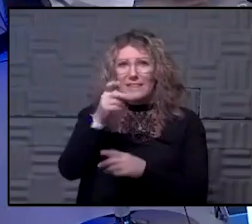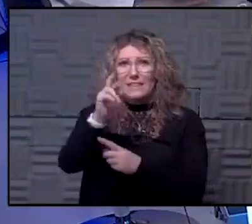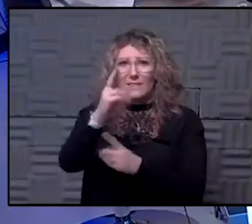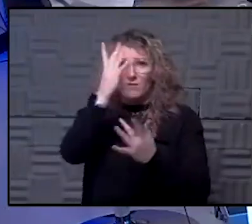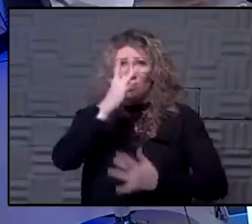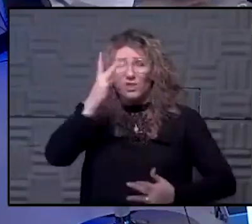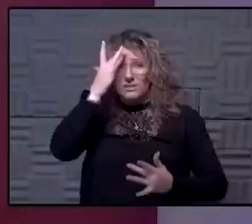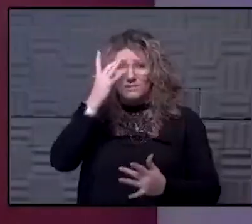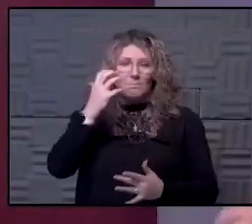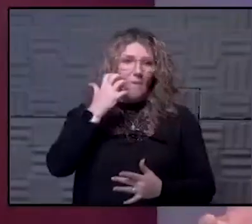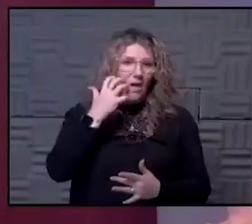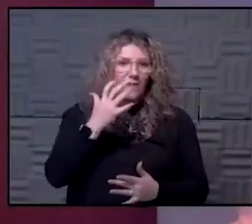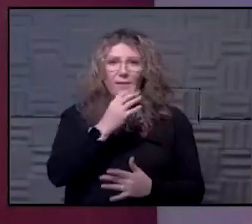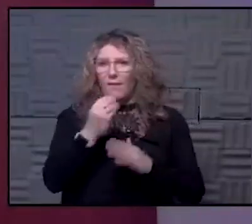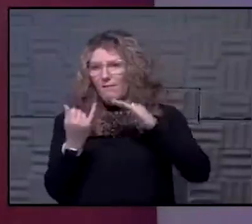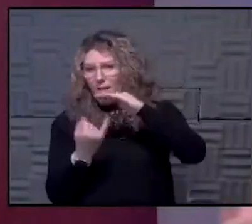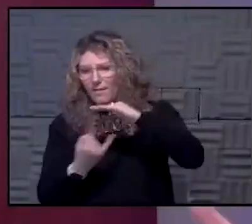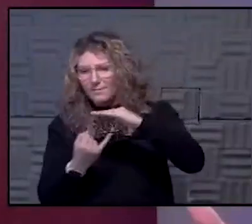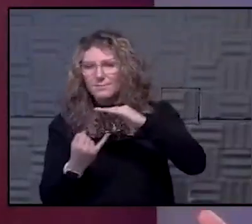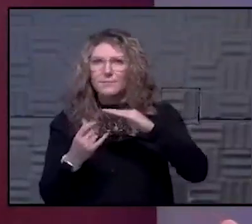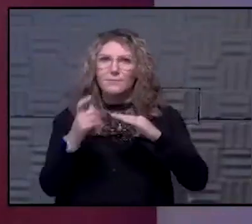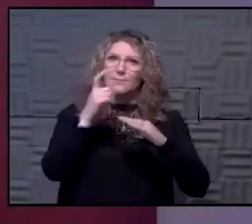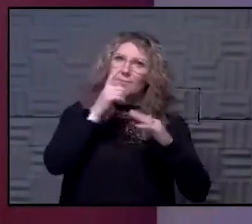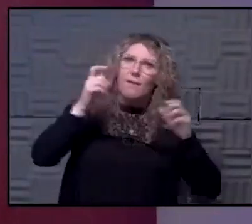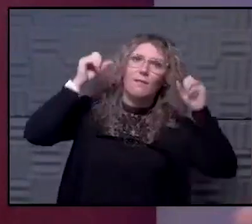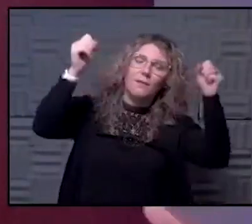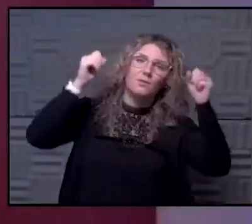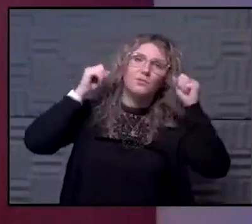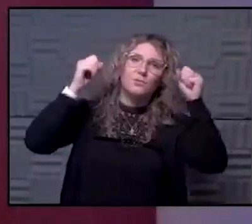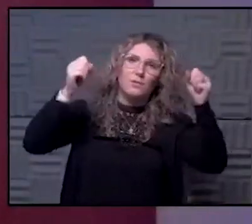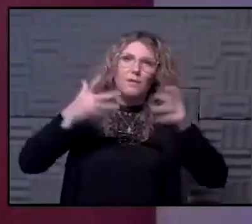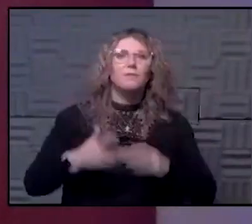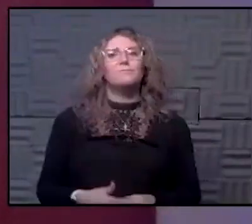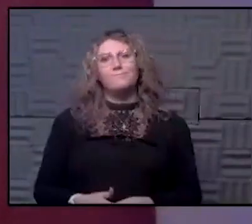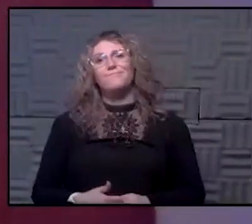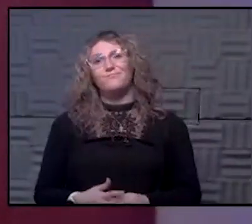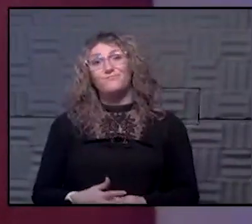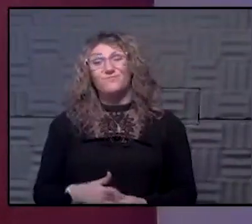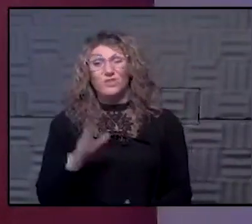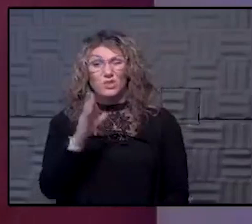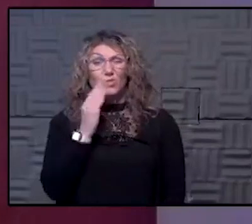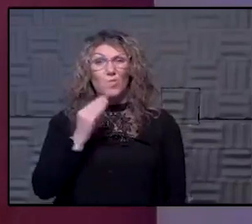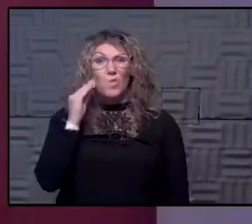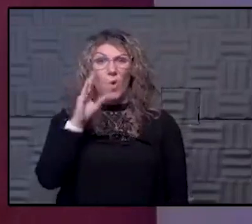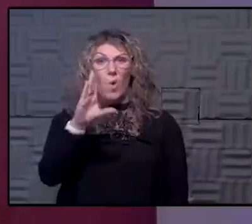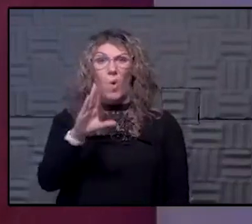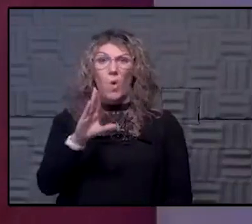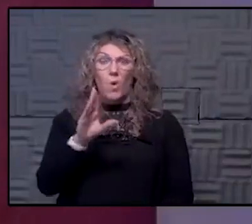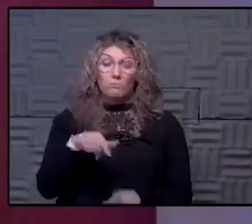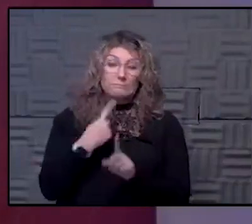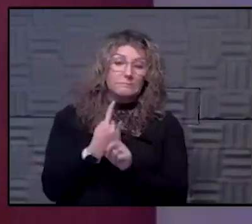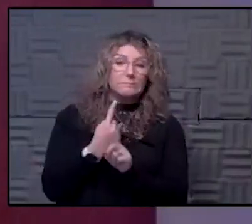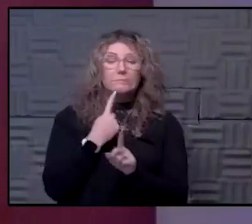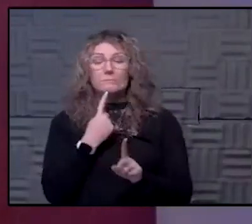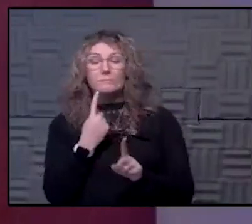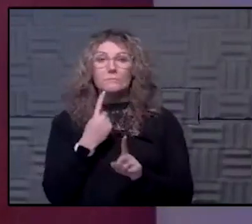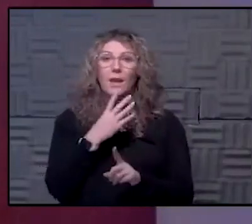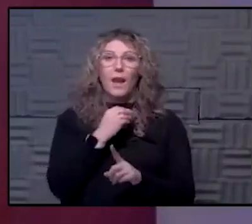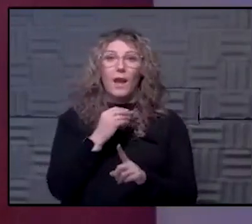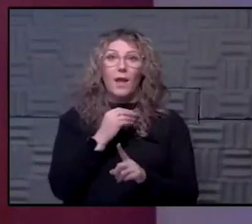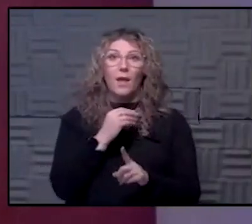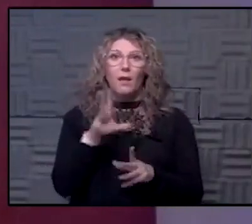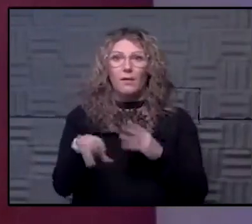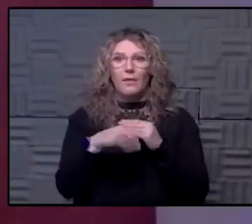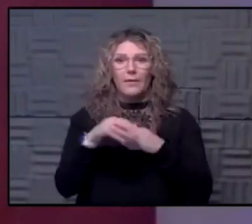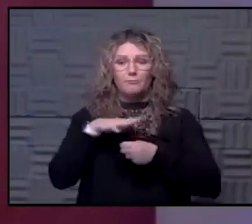liver disease, from isolation, not exercising, you know, just being at home by yourself. Compound that with the stress and